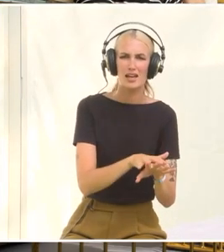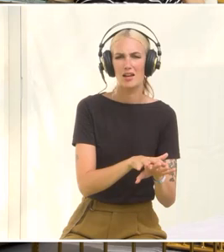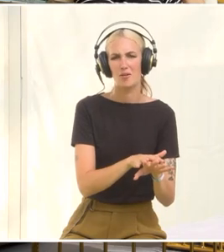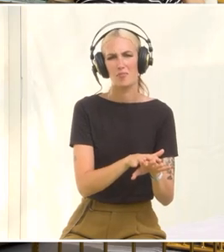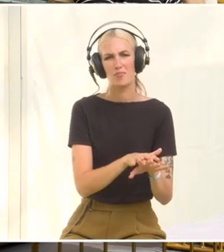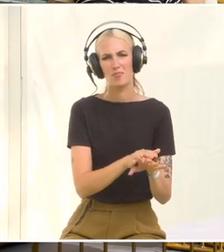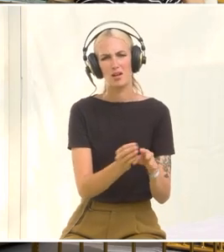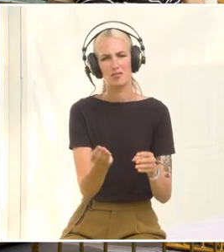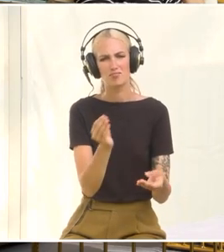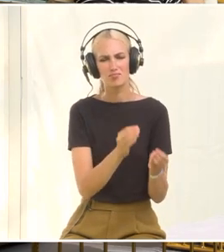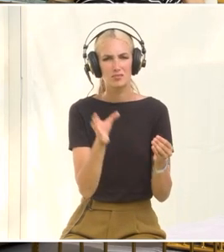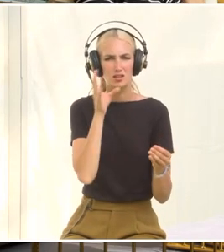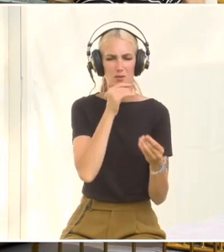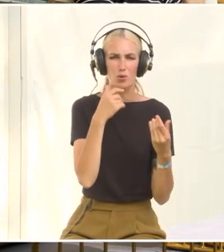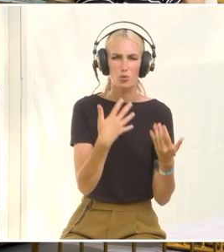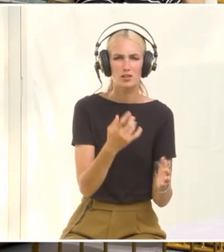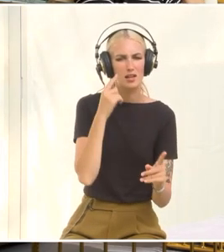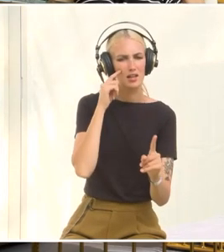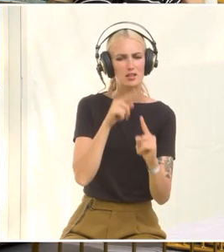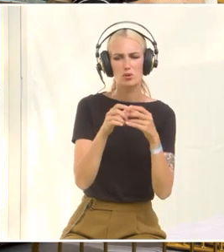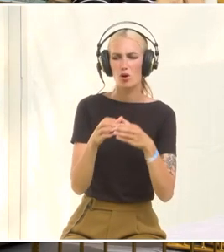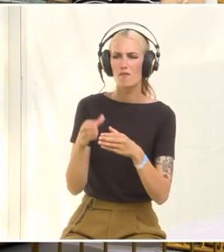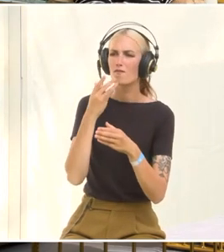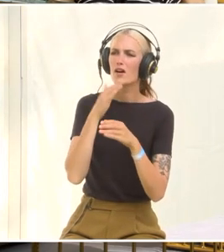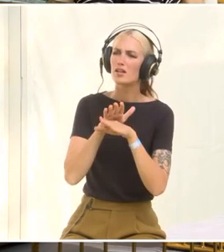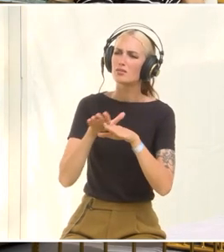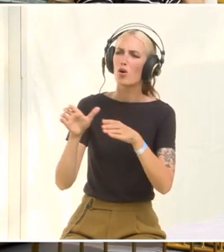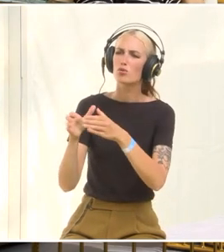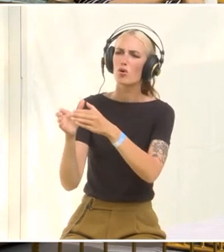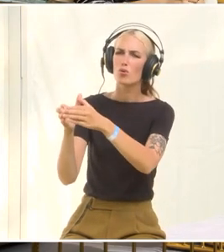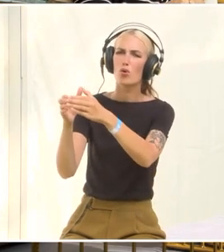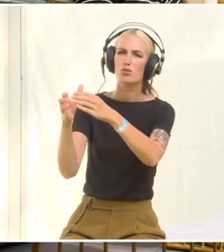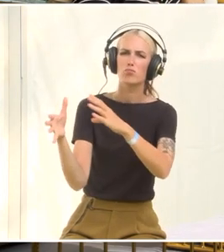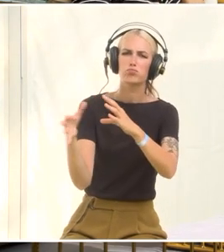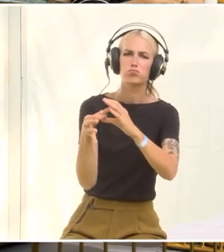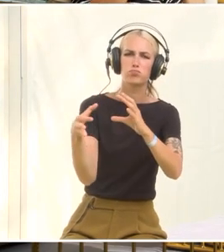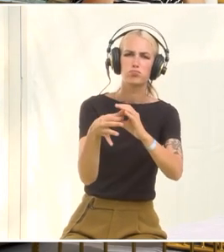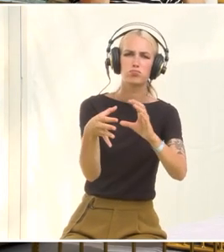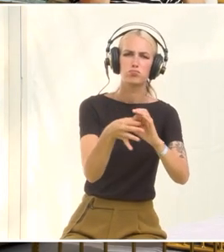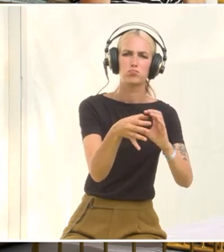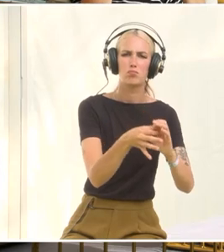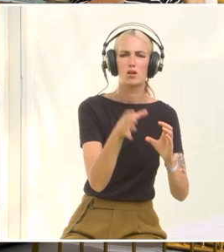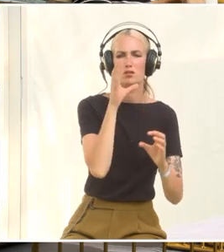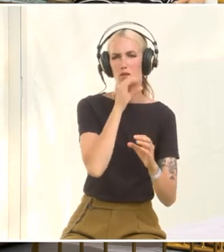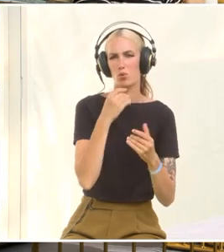these ties with the communities abroad that they still feel invested. But the other thing is,